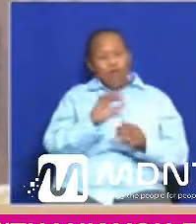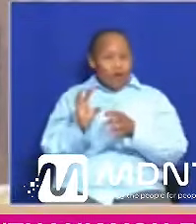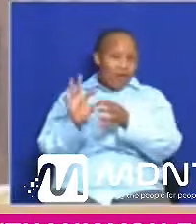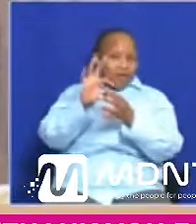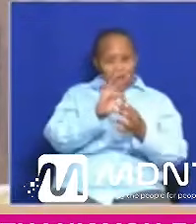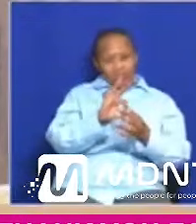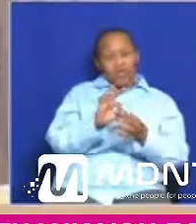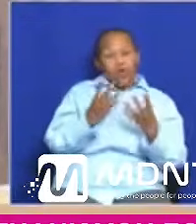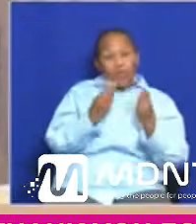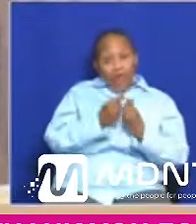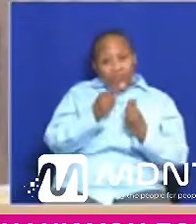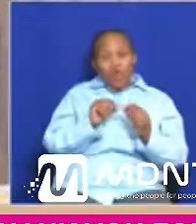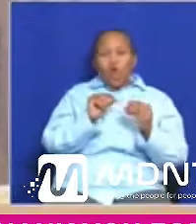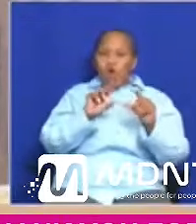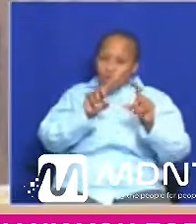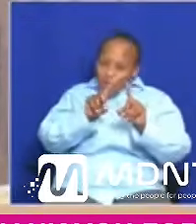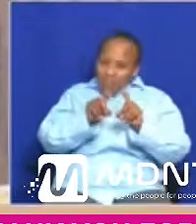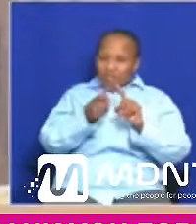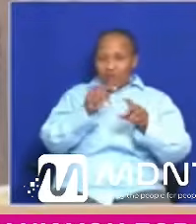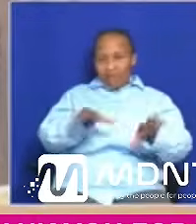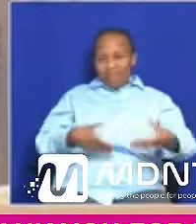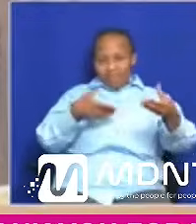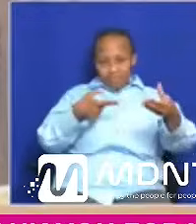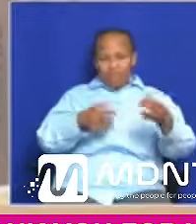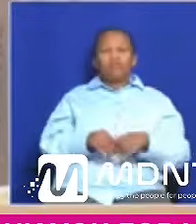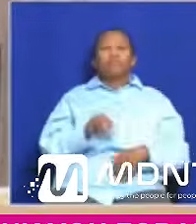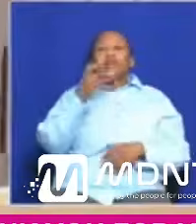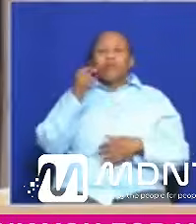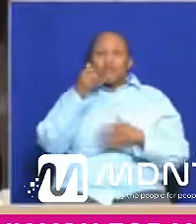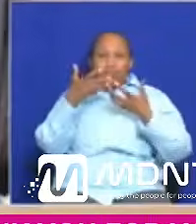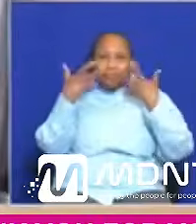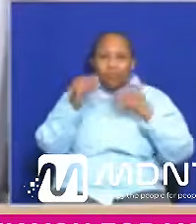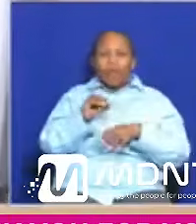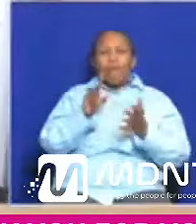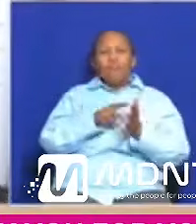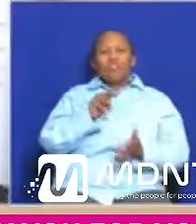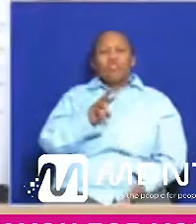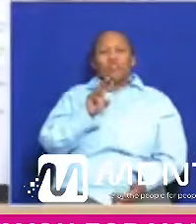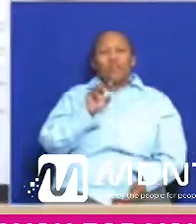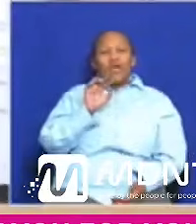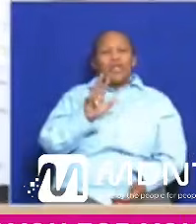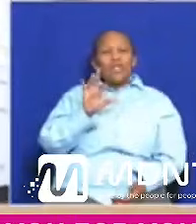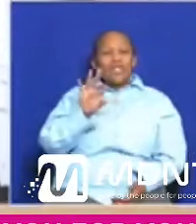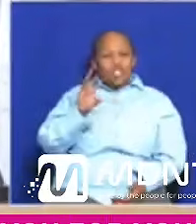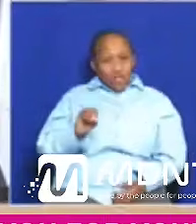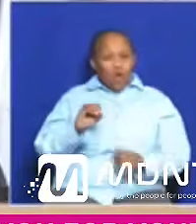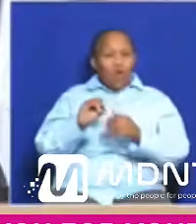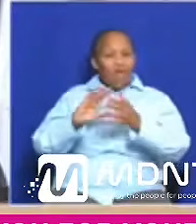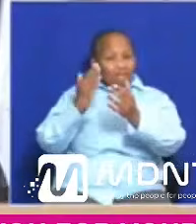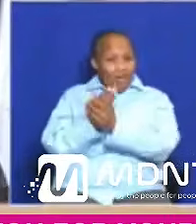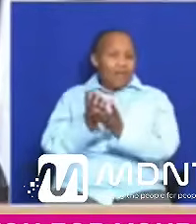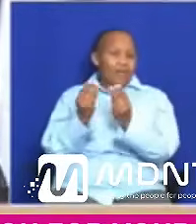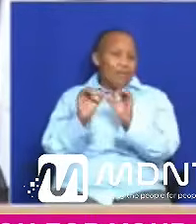Mr. Matlala, we were at page 830 of file 11, and that is